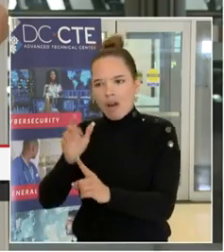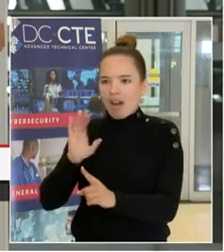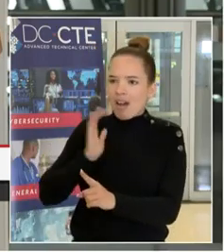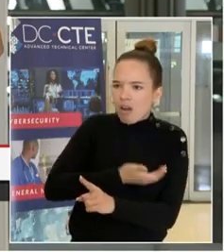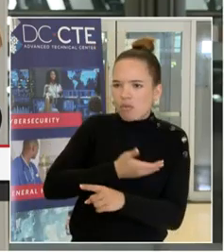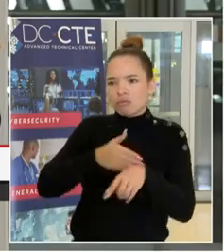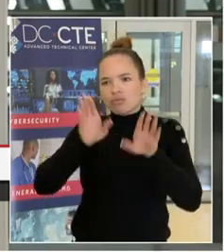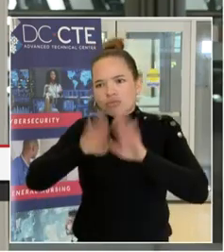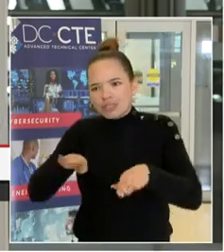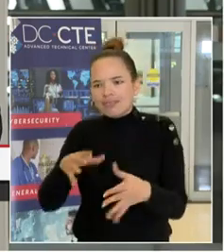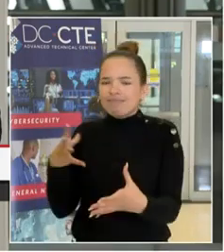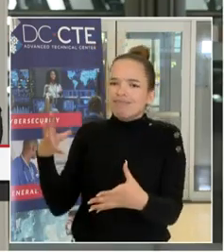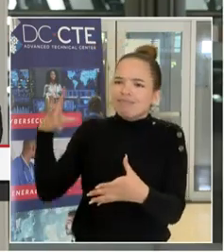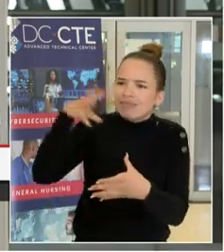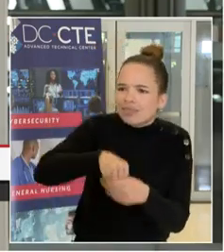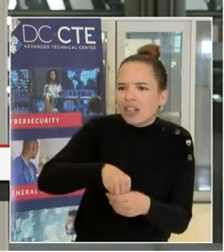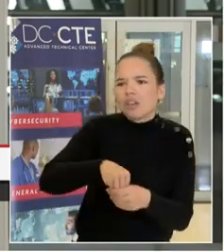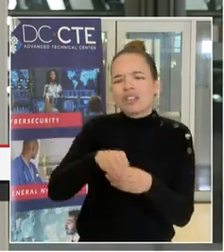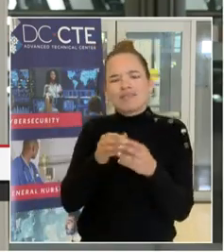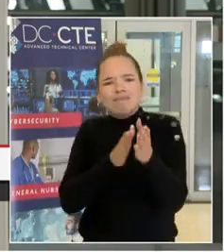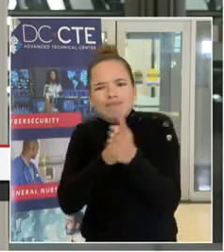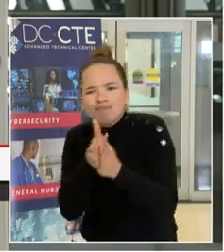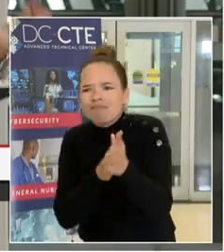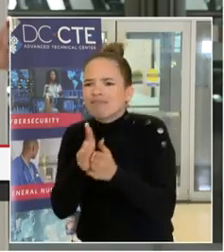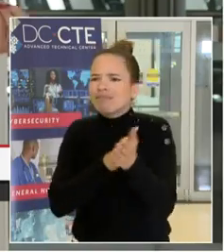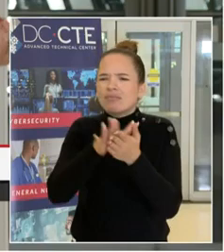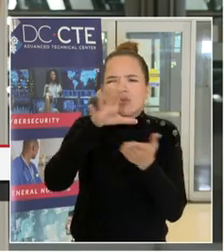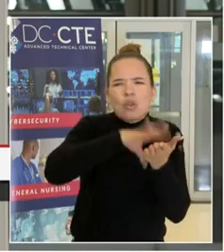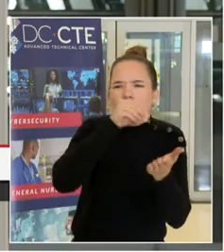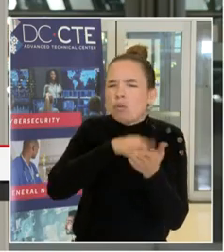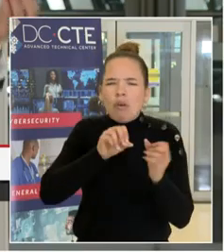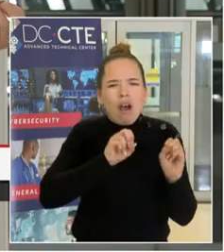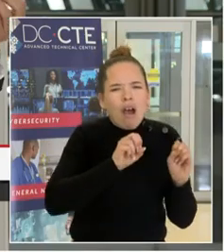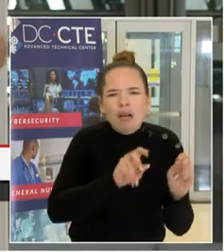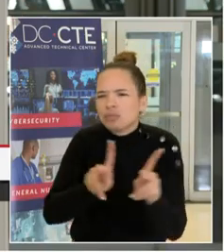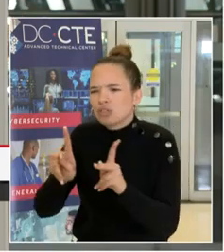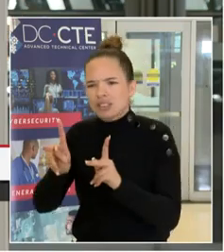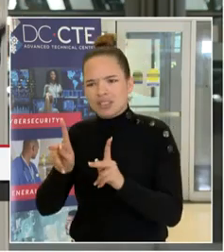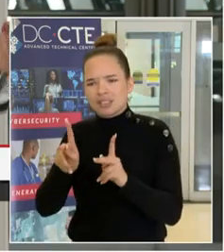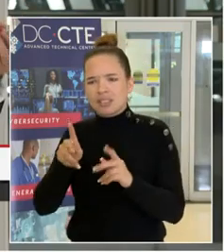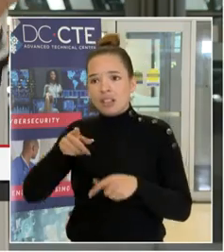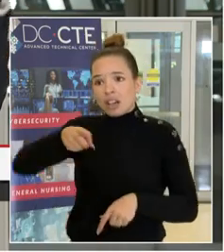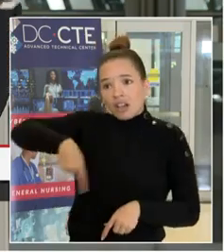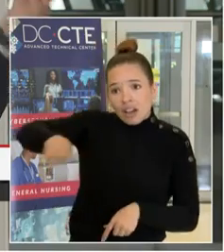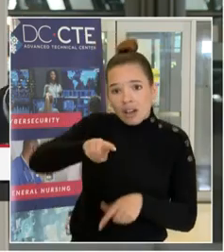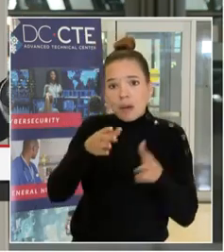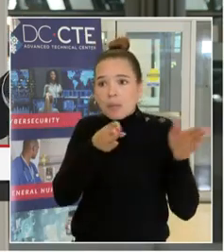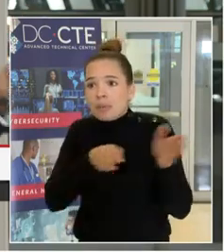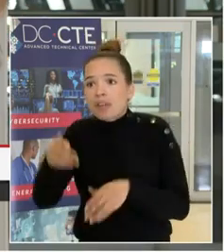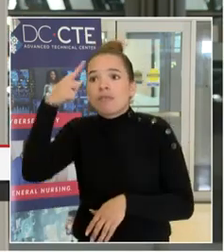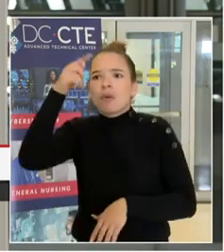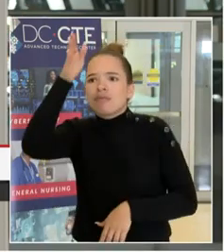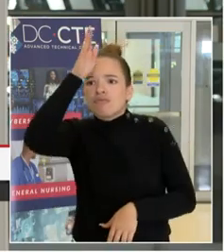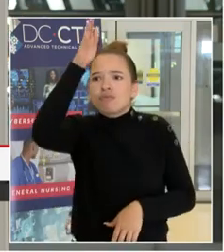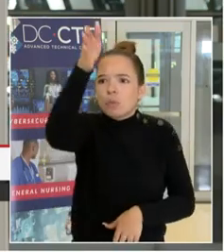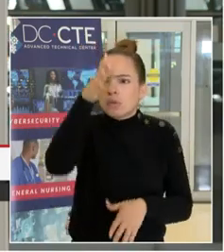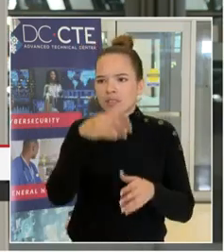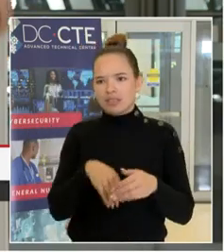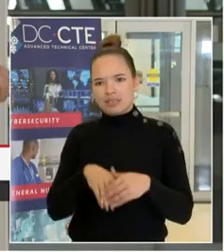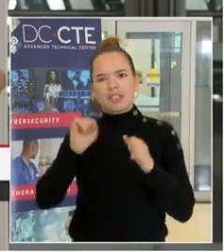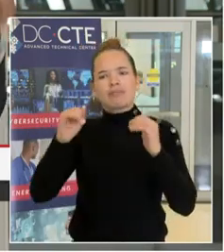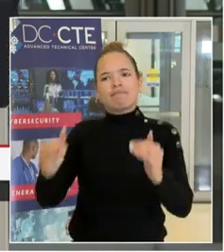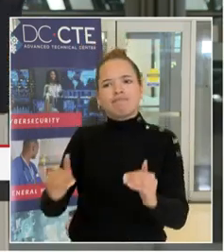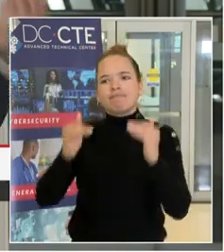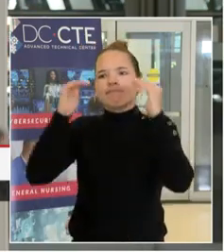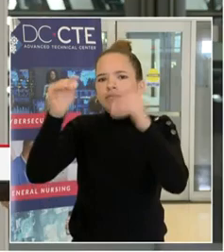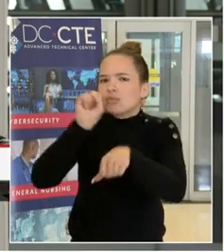rigorous academic learning and opportunities, but we also want them prepared for real careers that are high skill, high wage, and we want them prepared for